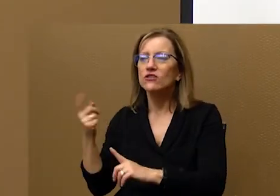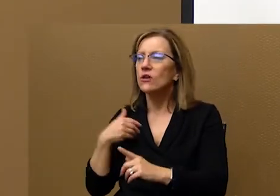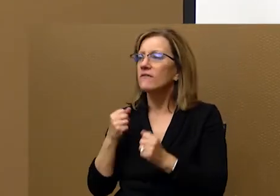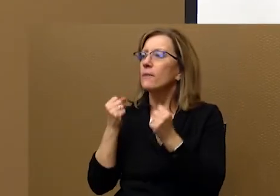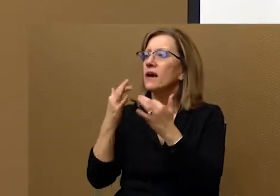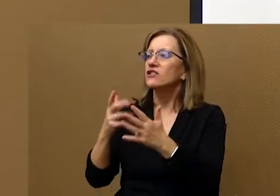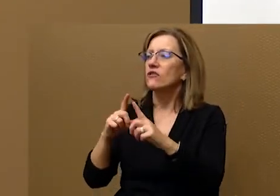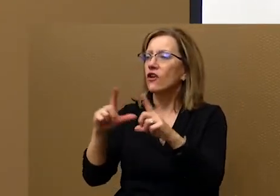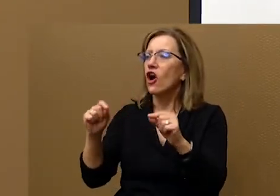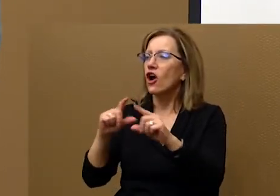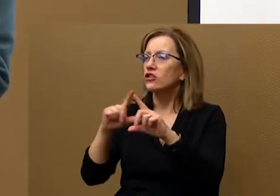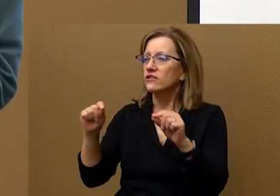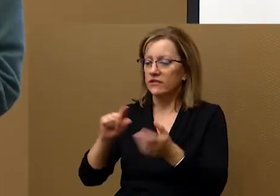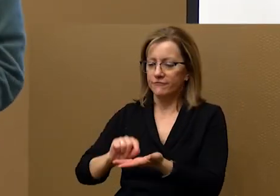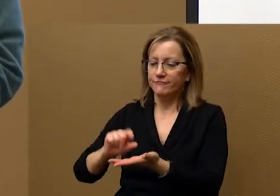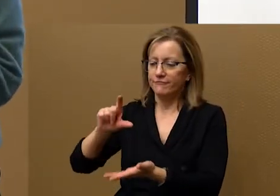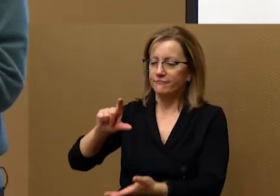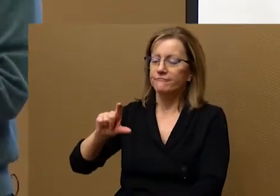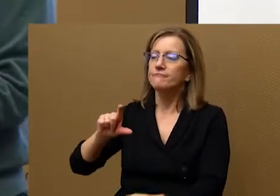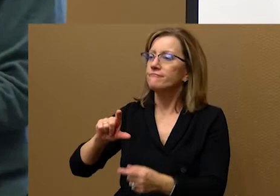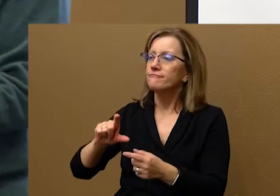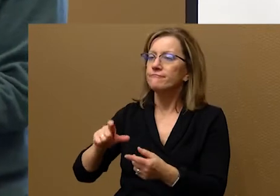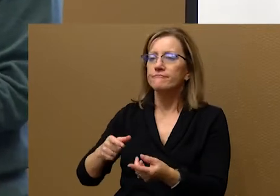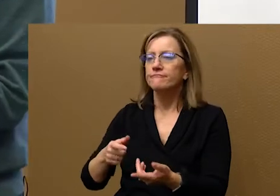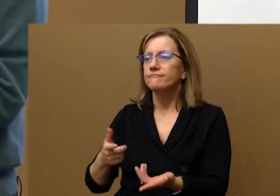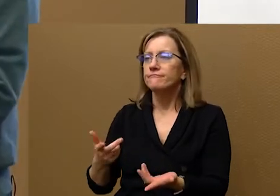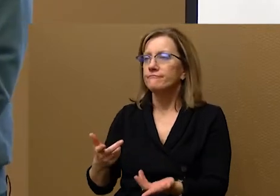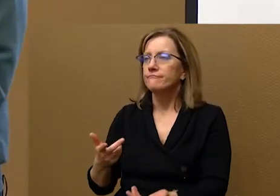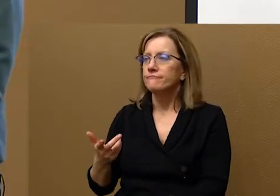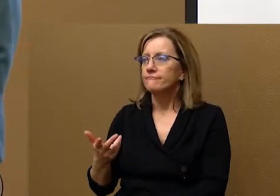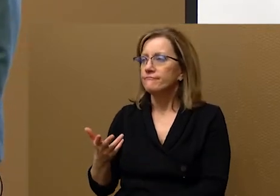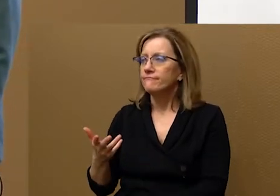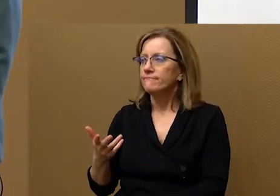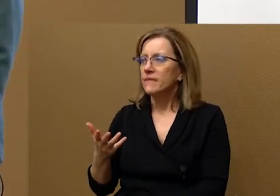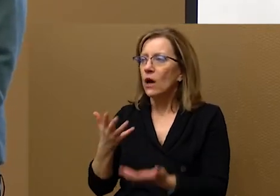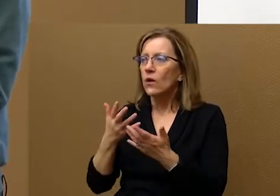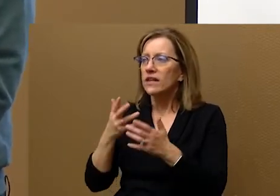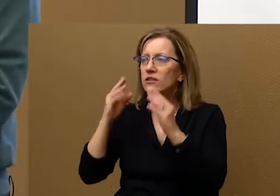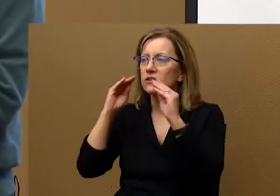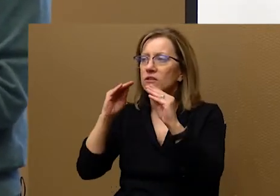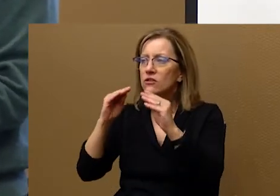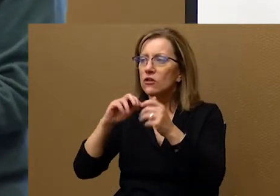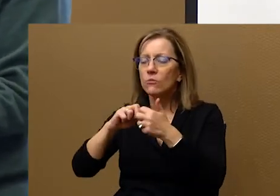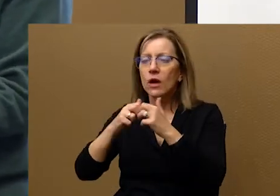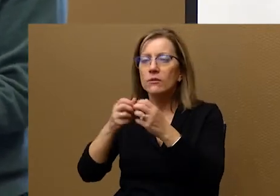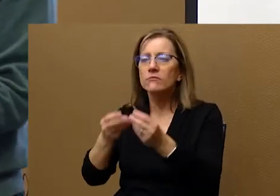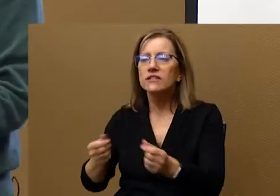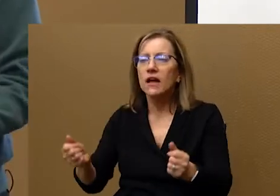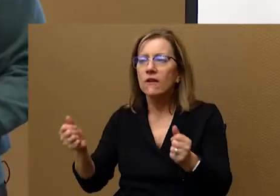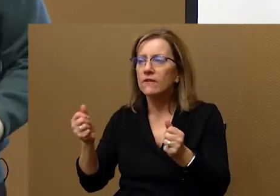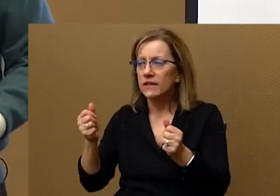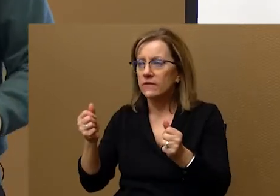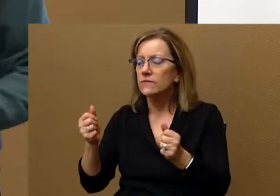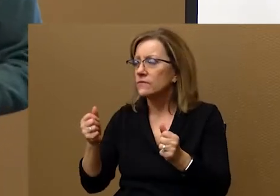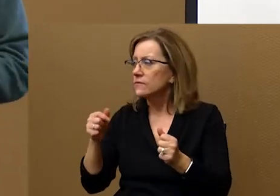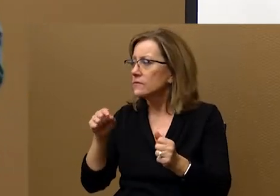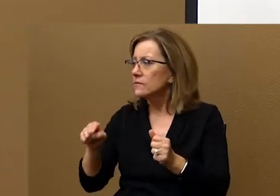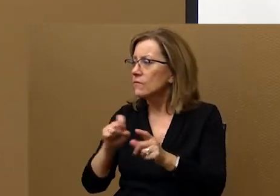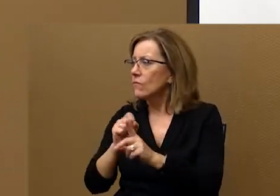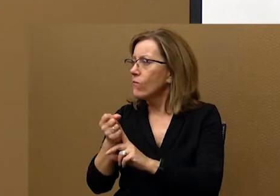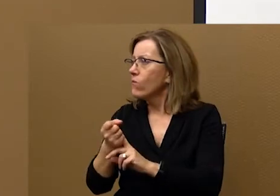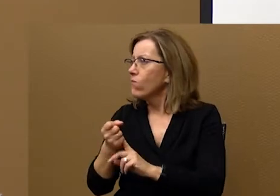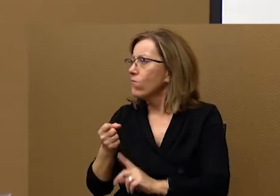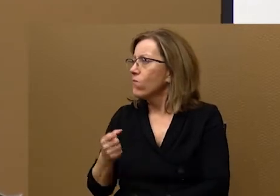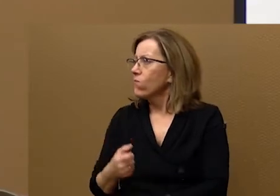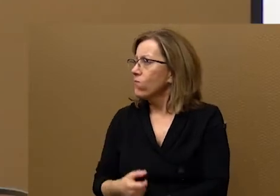cards, and I want to teach problem solving in these social situations. But if I start